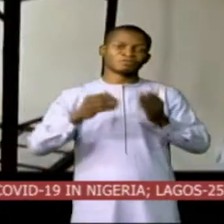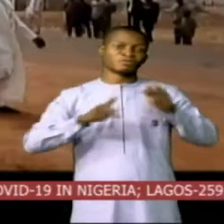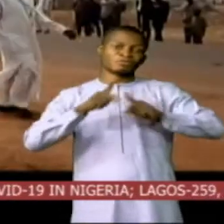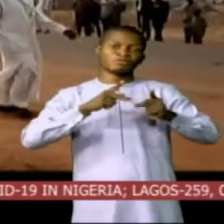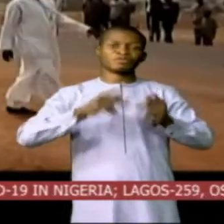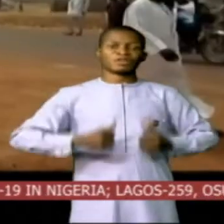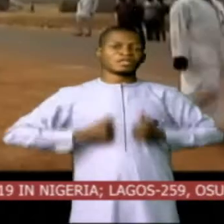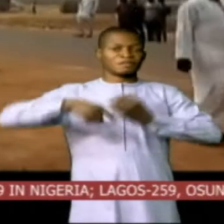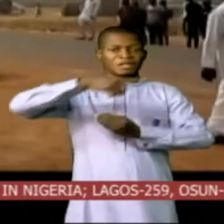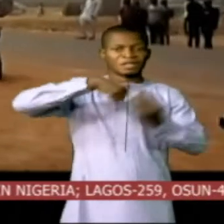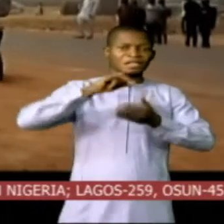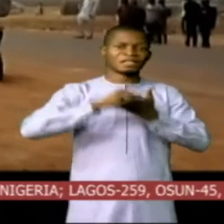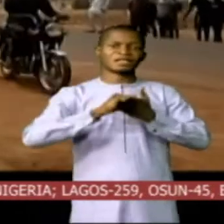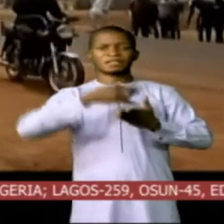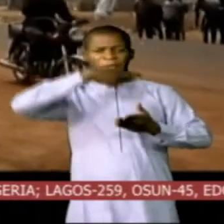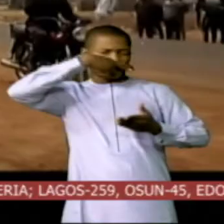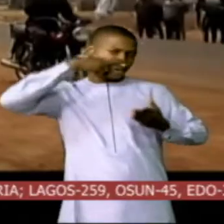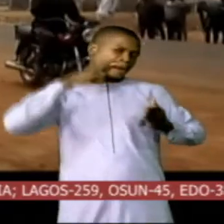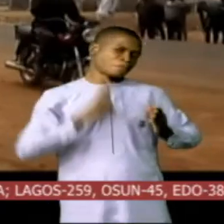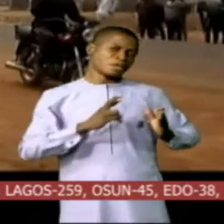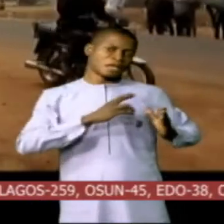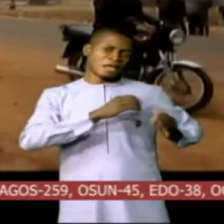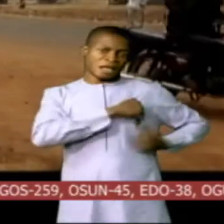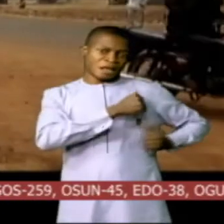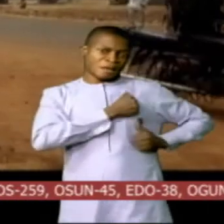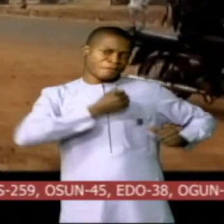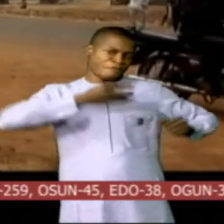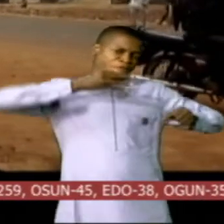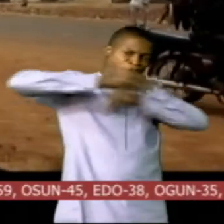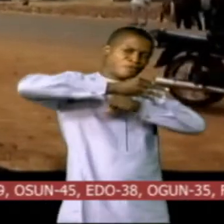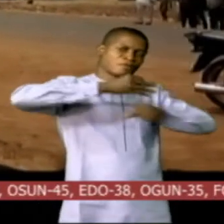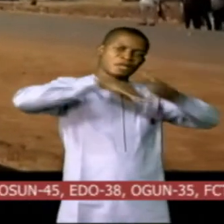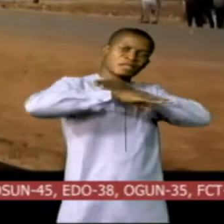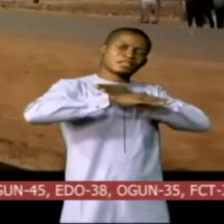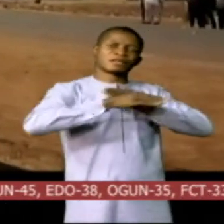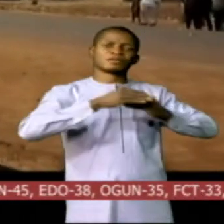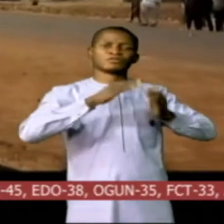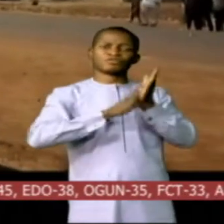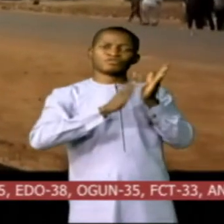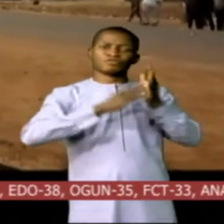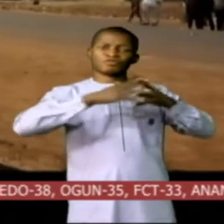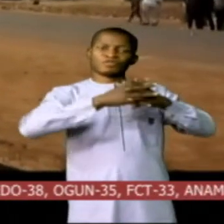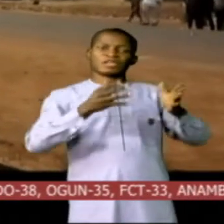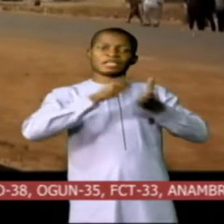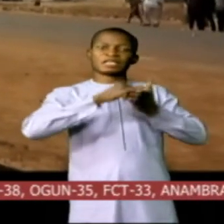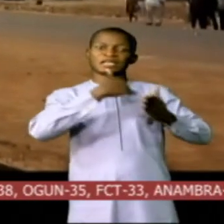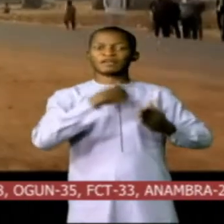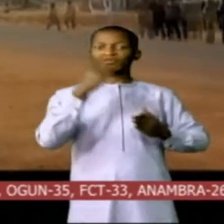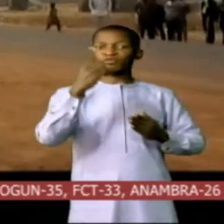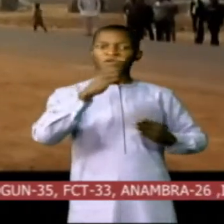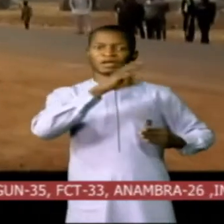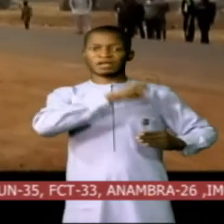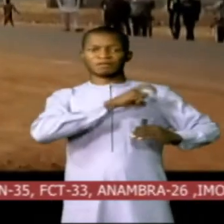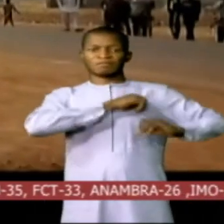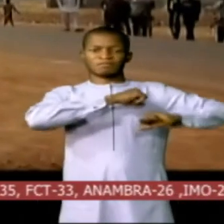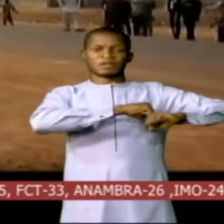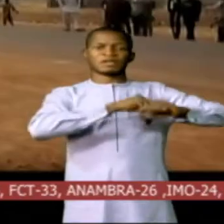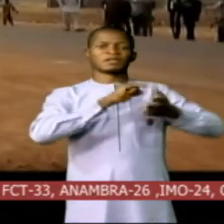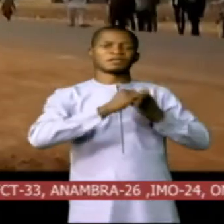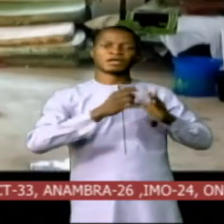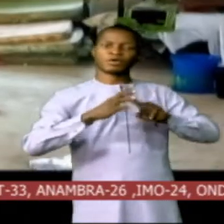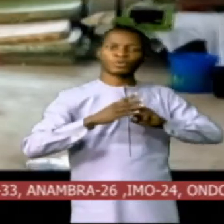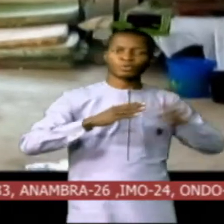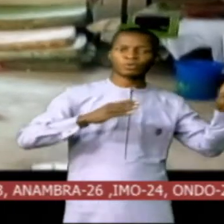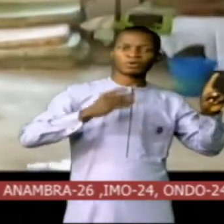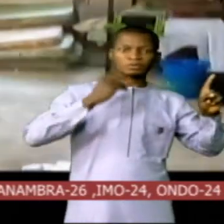the abductors forced their way into the school premises through the main gate, which has one security guard who ran away on sighting them.